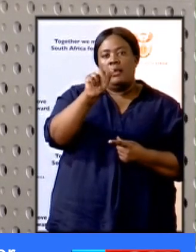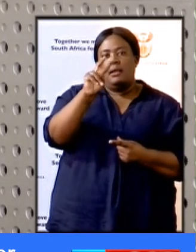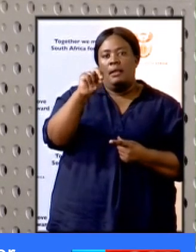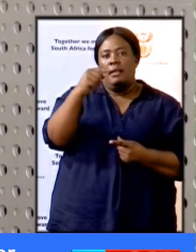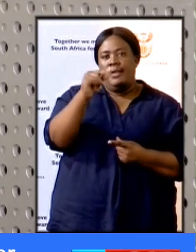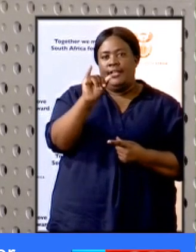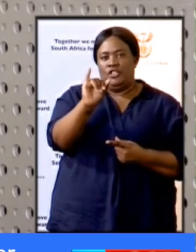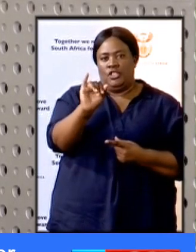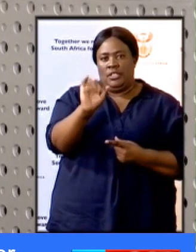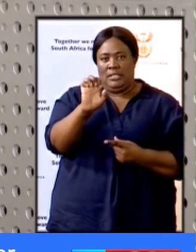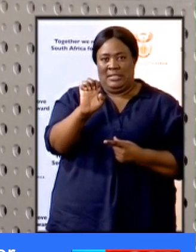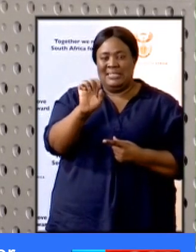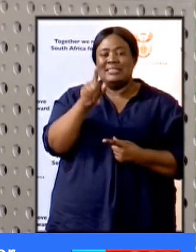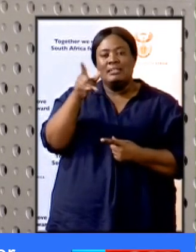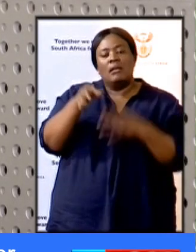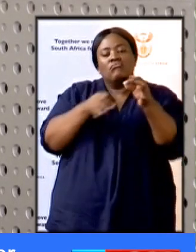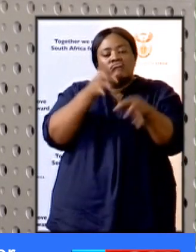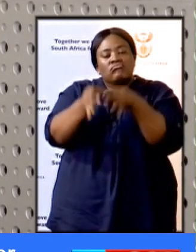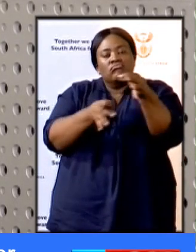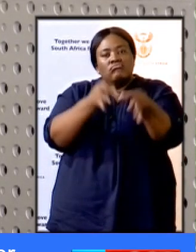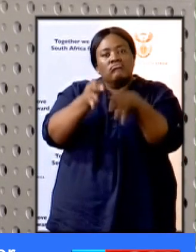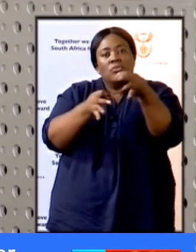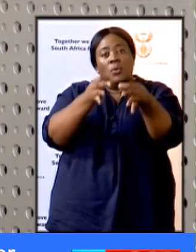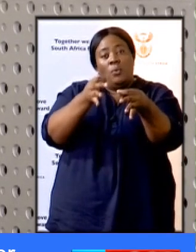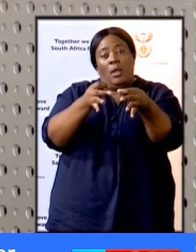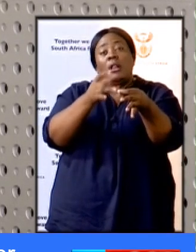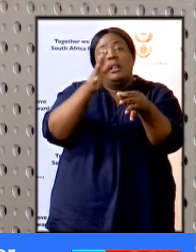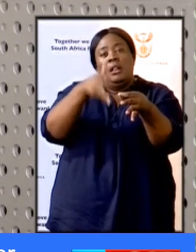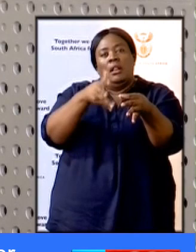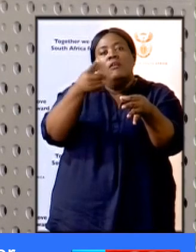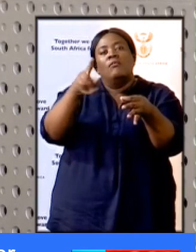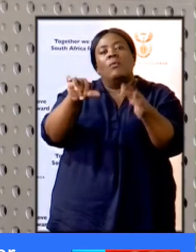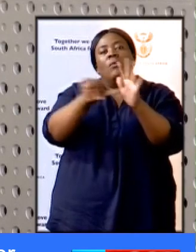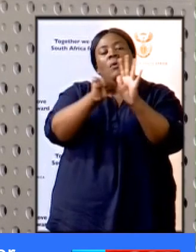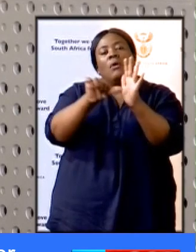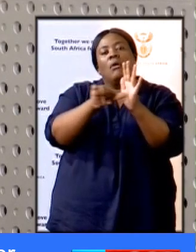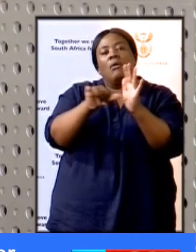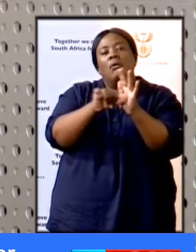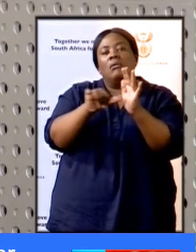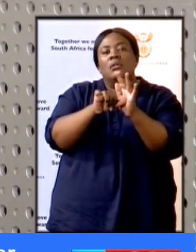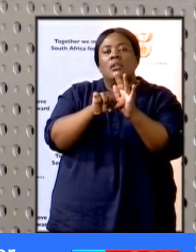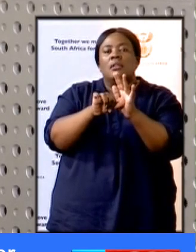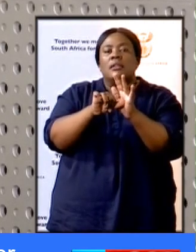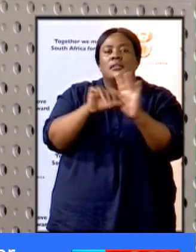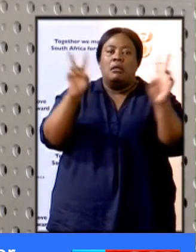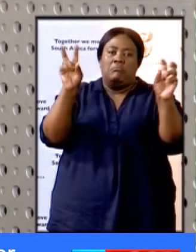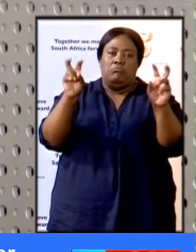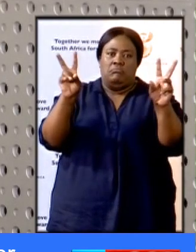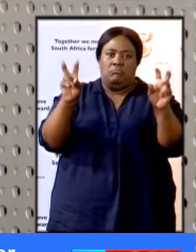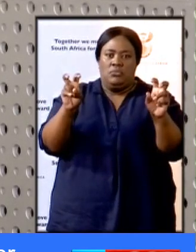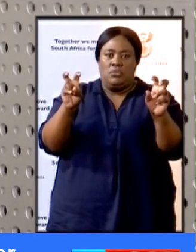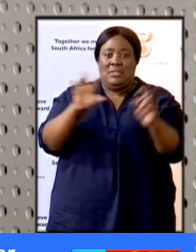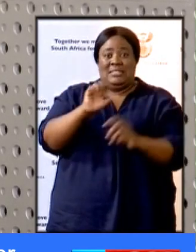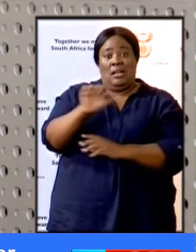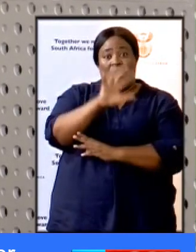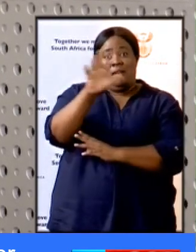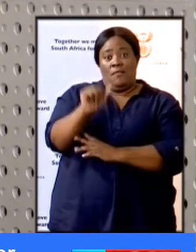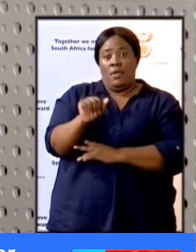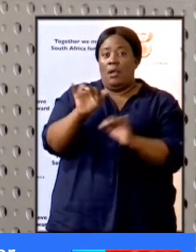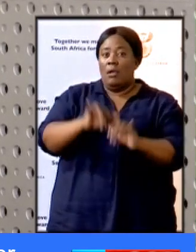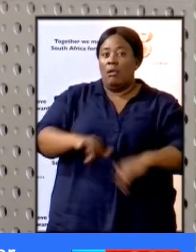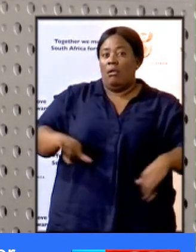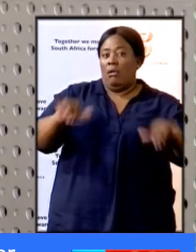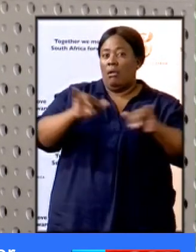subject that the whole of South Africa has been waiting for quite some time. Before